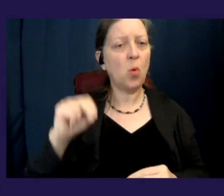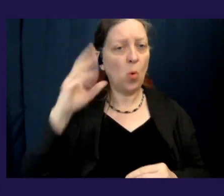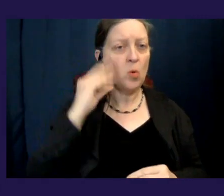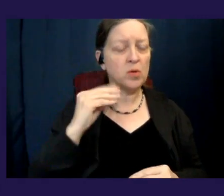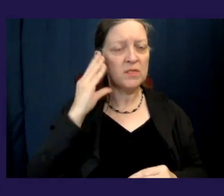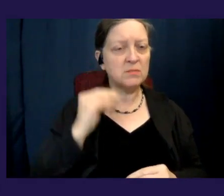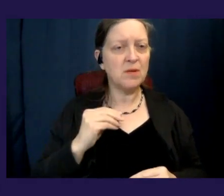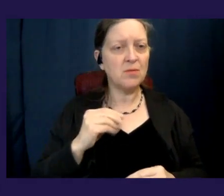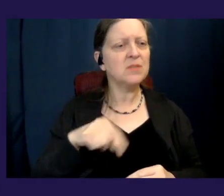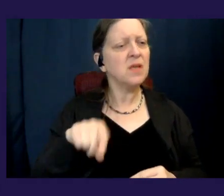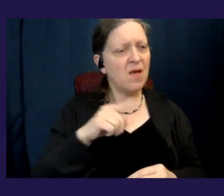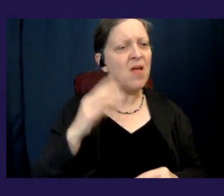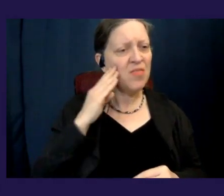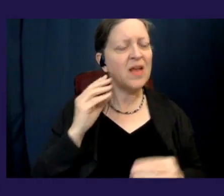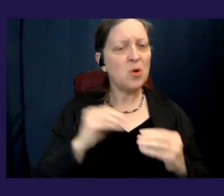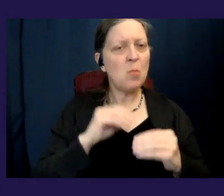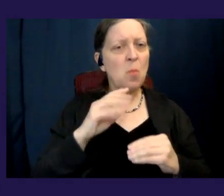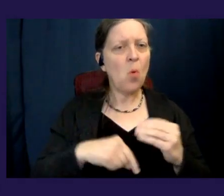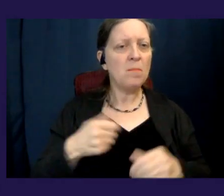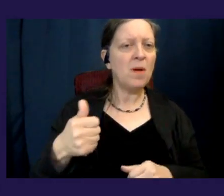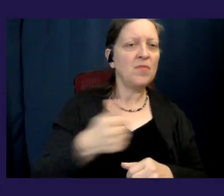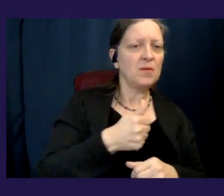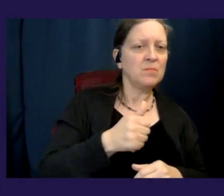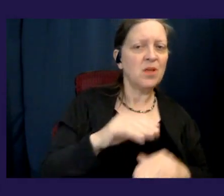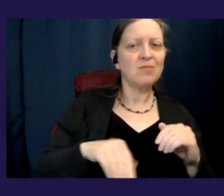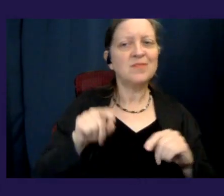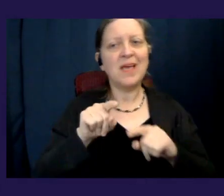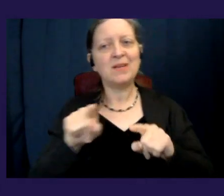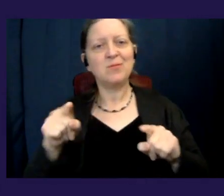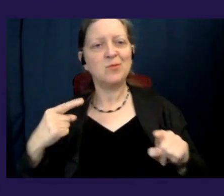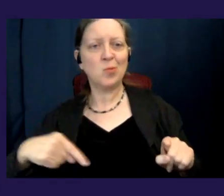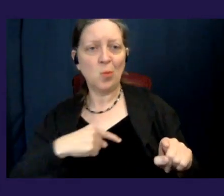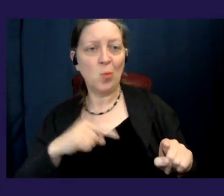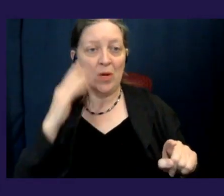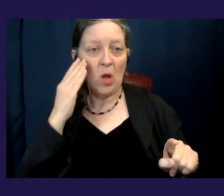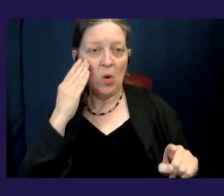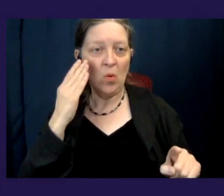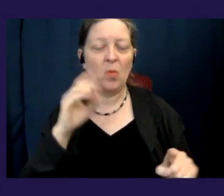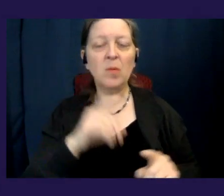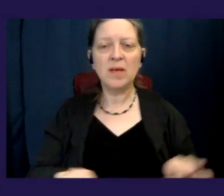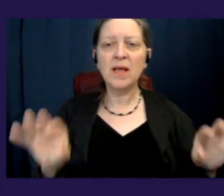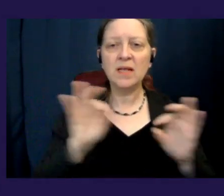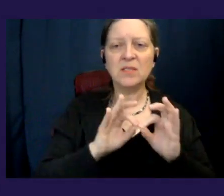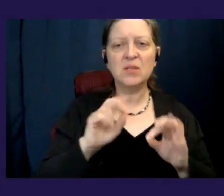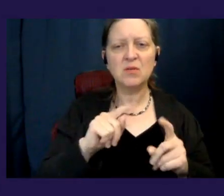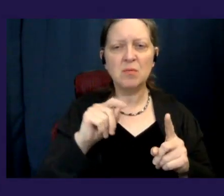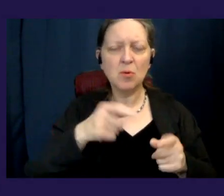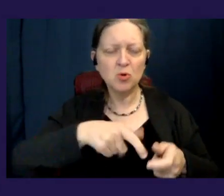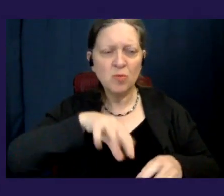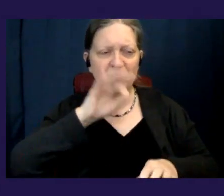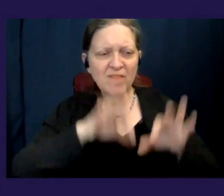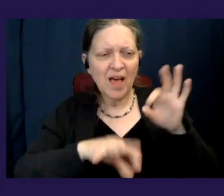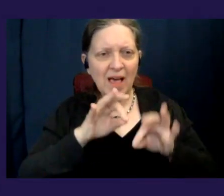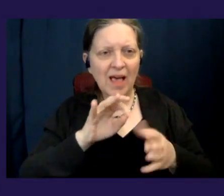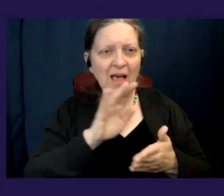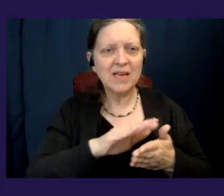about themselves than you or anyone else does. And it's important to kind of get to that nugget of truth.